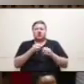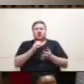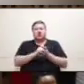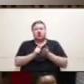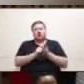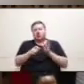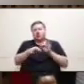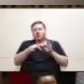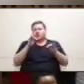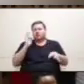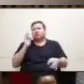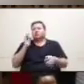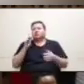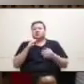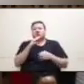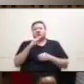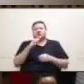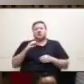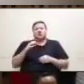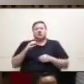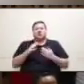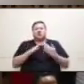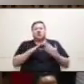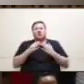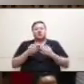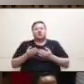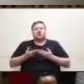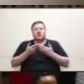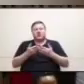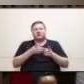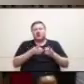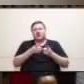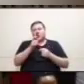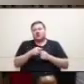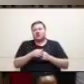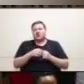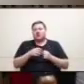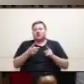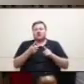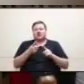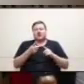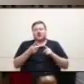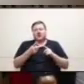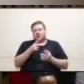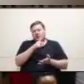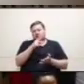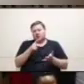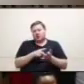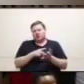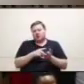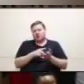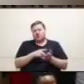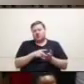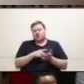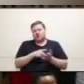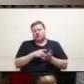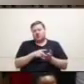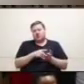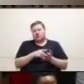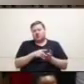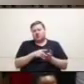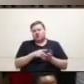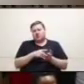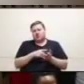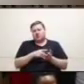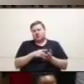community services director. Secondly, the position of the corporate services director